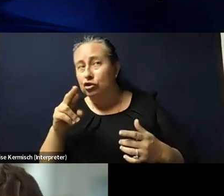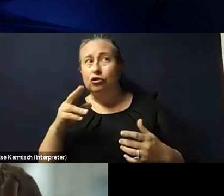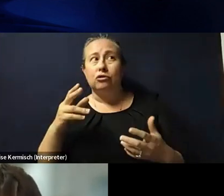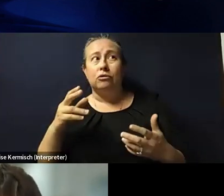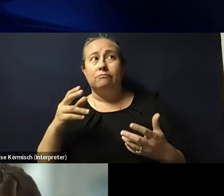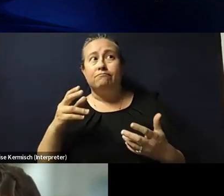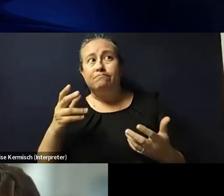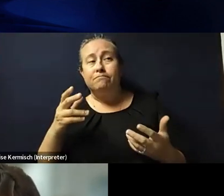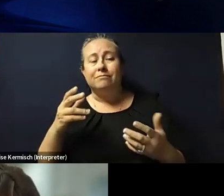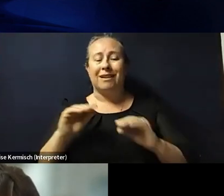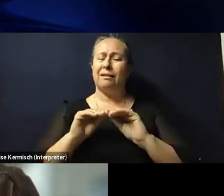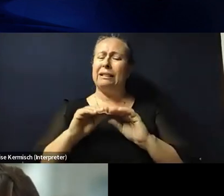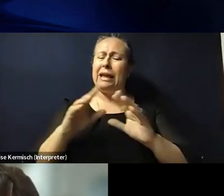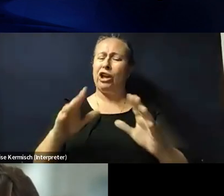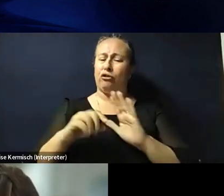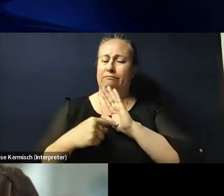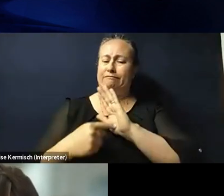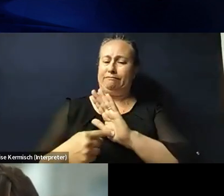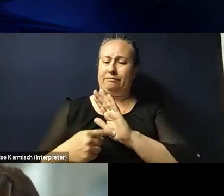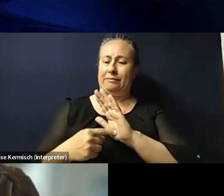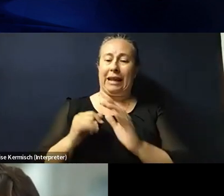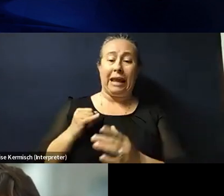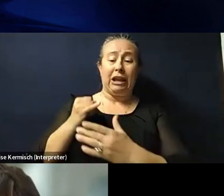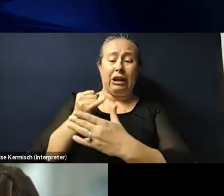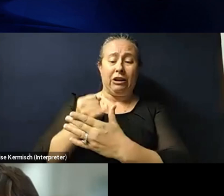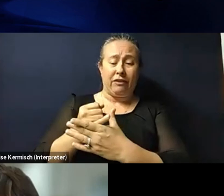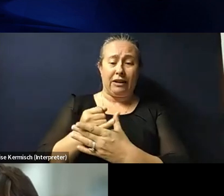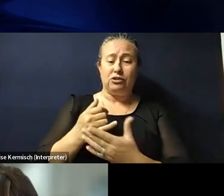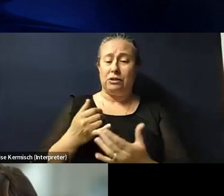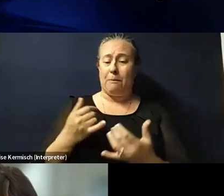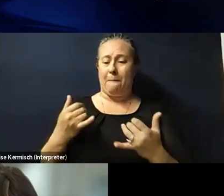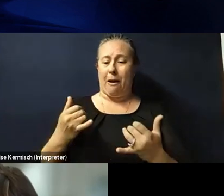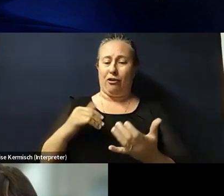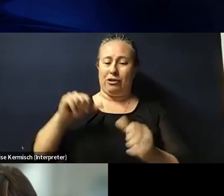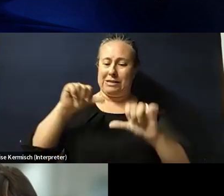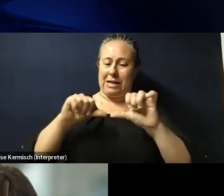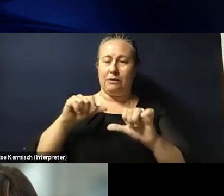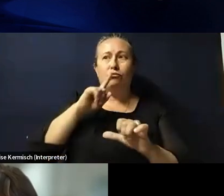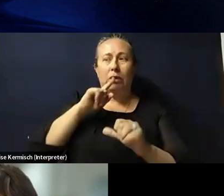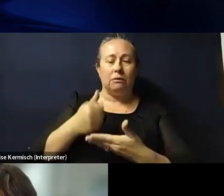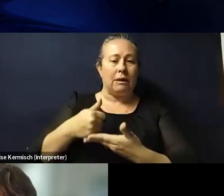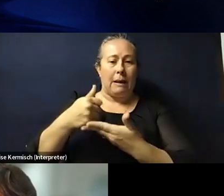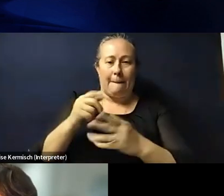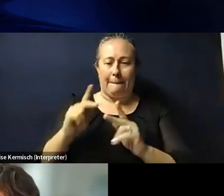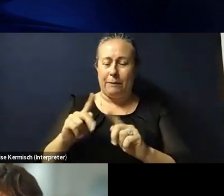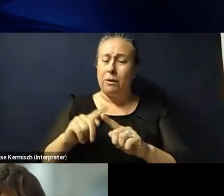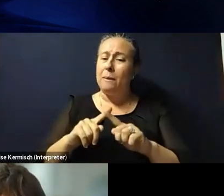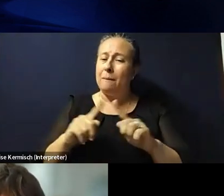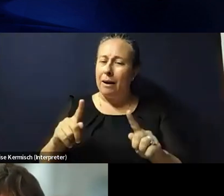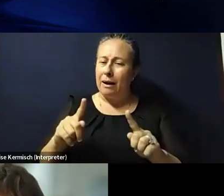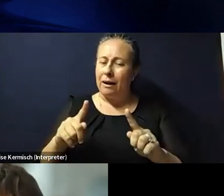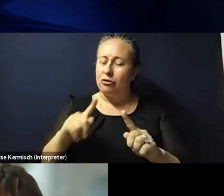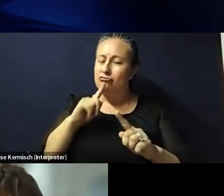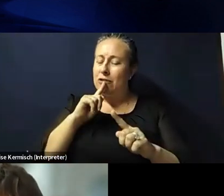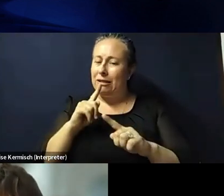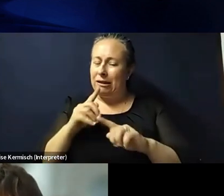where there are clear examples where interventions in modern science really helps people, but it's so entwined